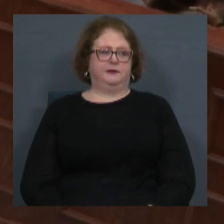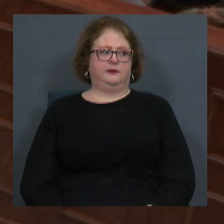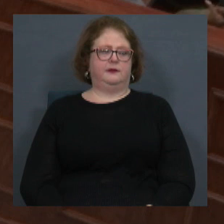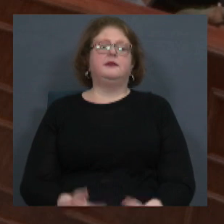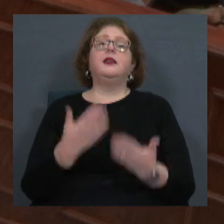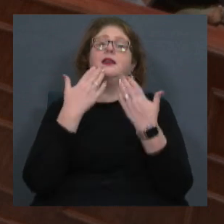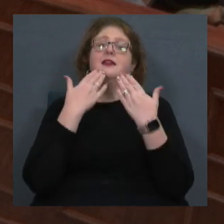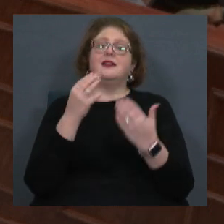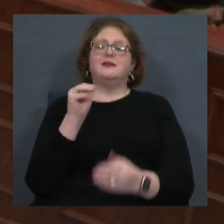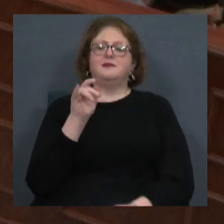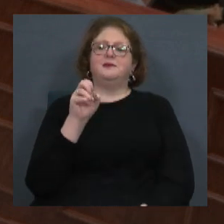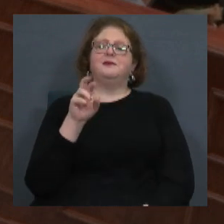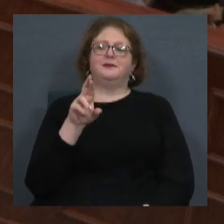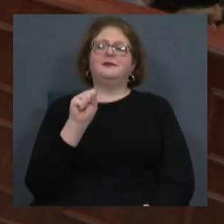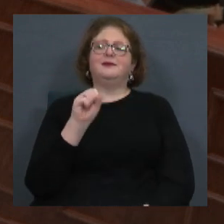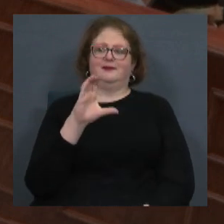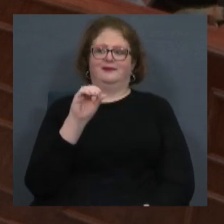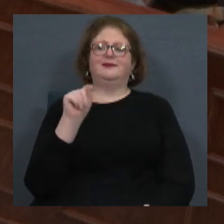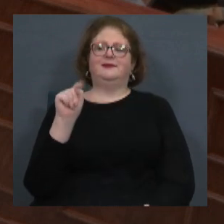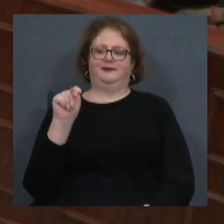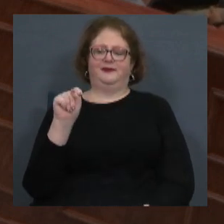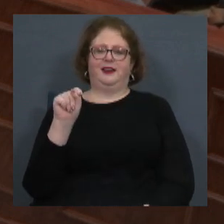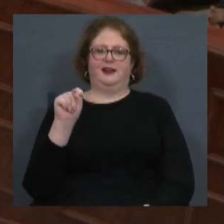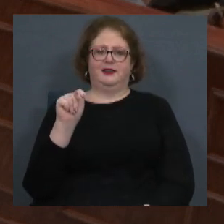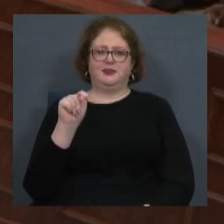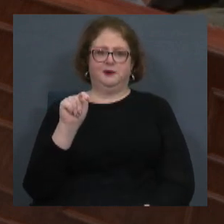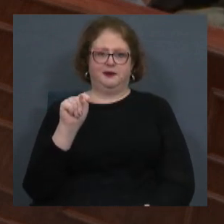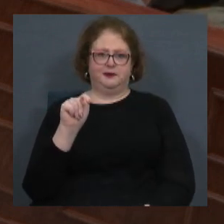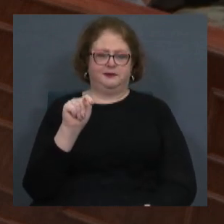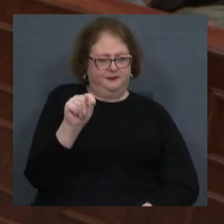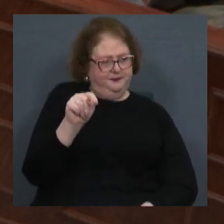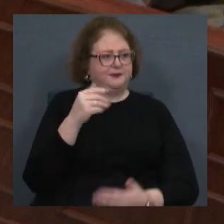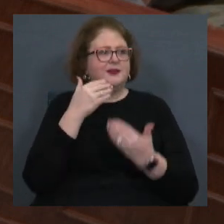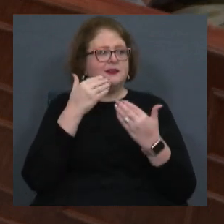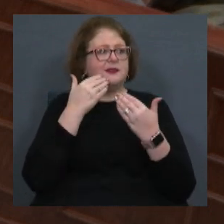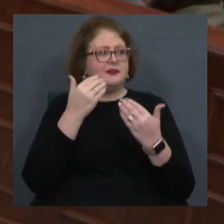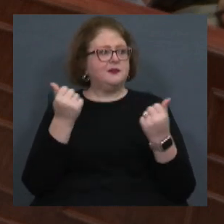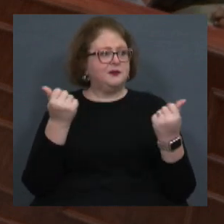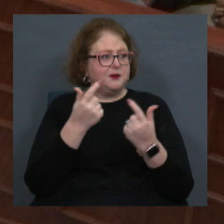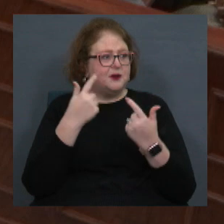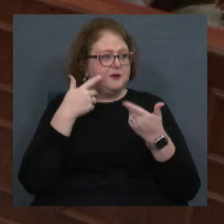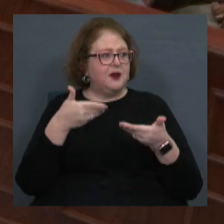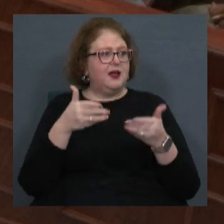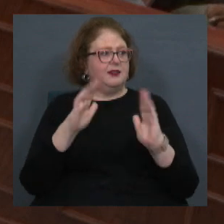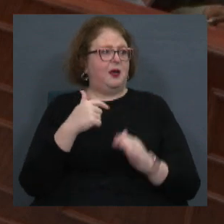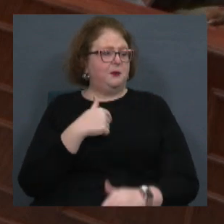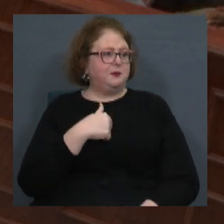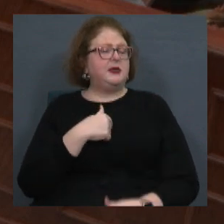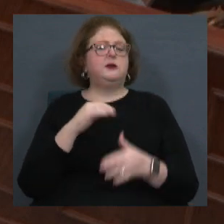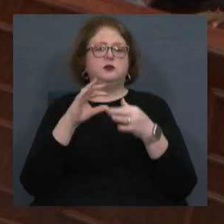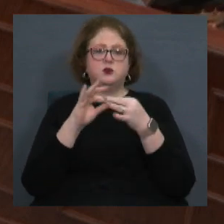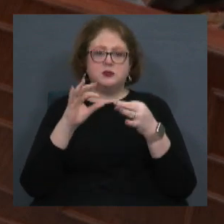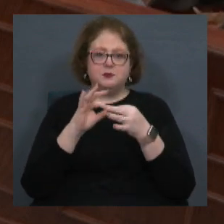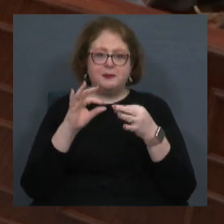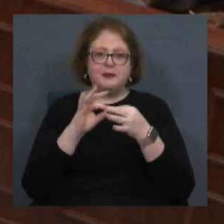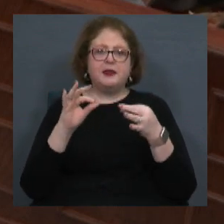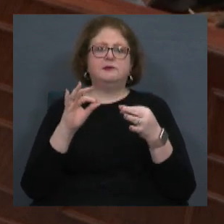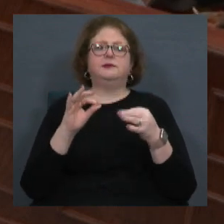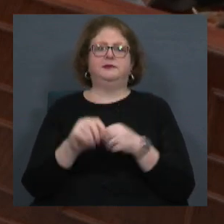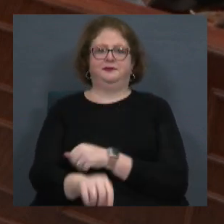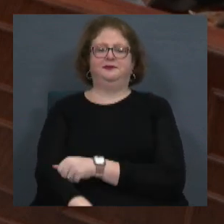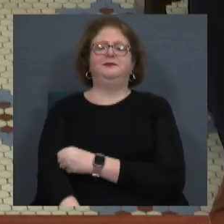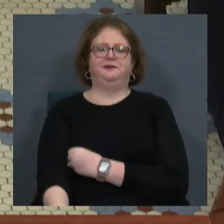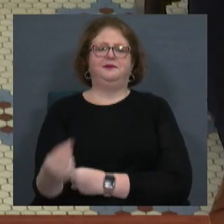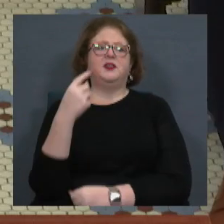Thank you, Mayor Scott and Vice Mayor Webb, all the directors for allowing me to speak, and for Mr. Carpenter as